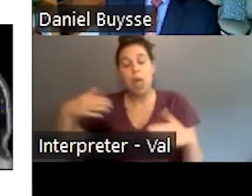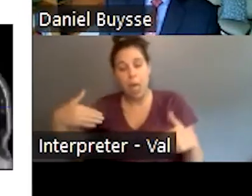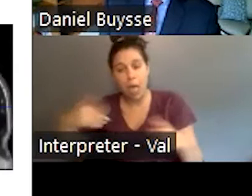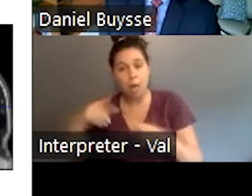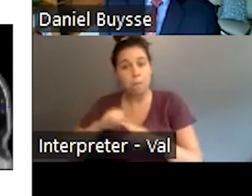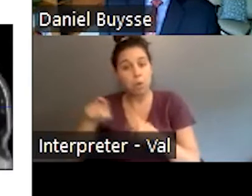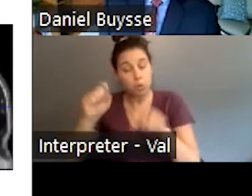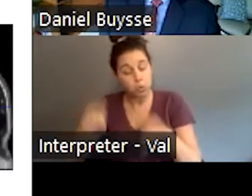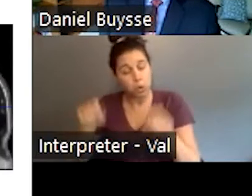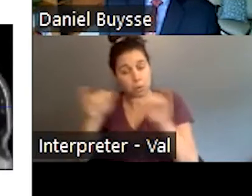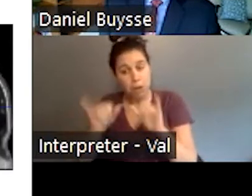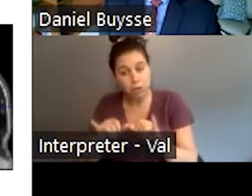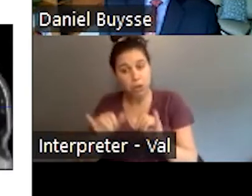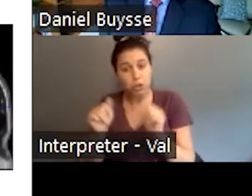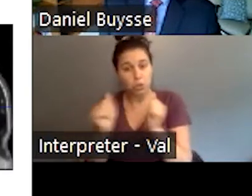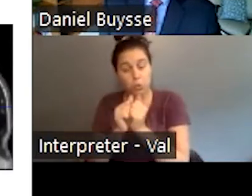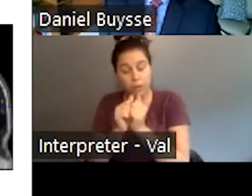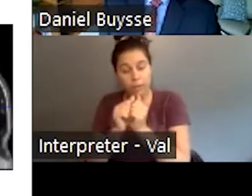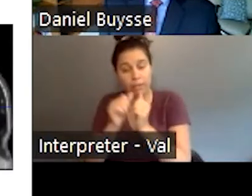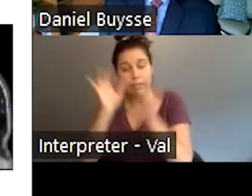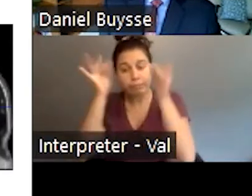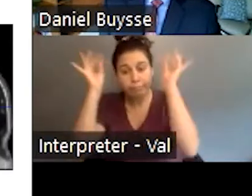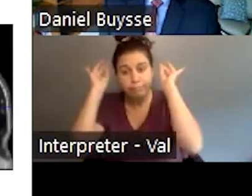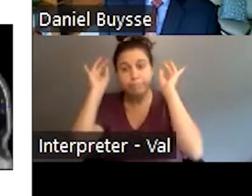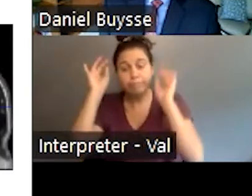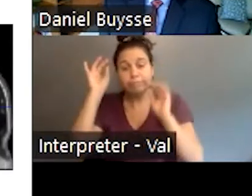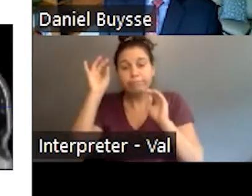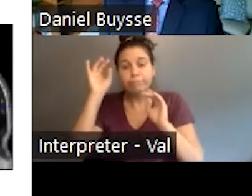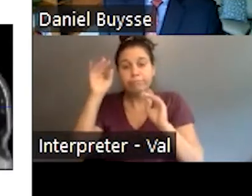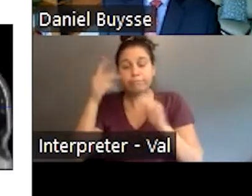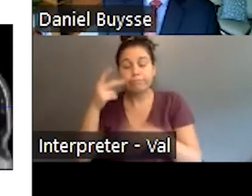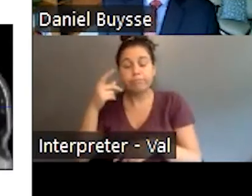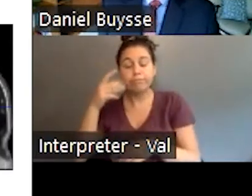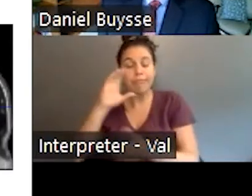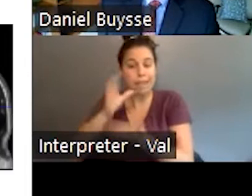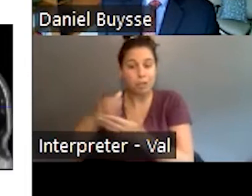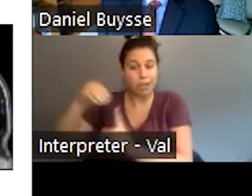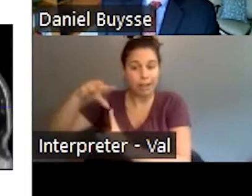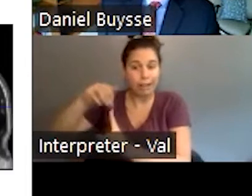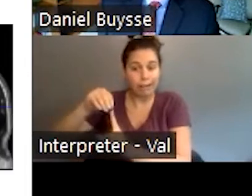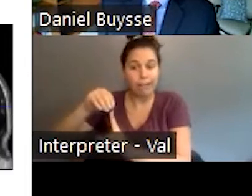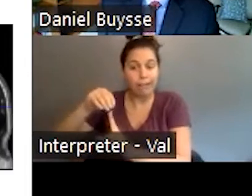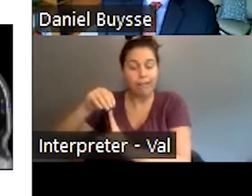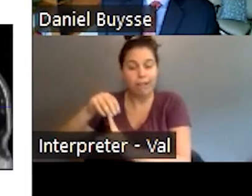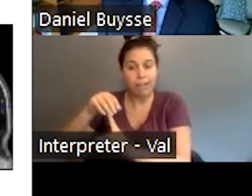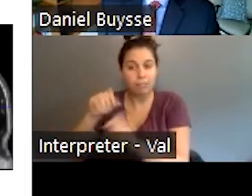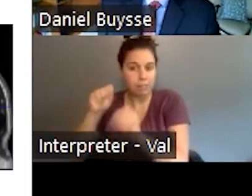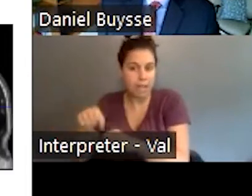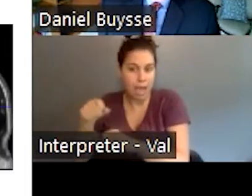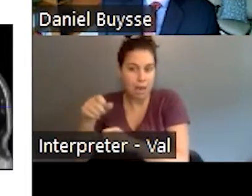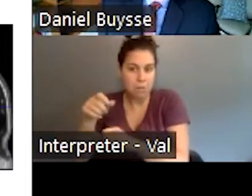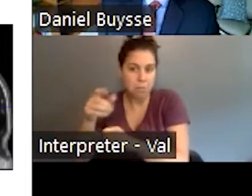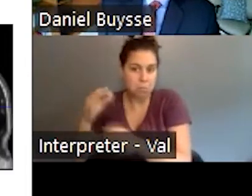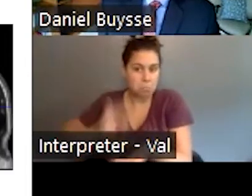also measure sleep health with imaging. So different dimensions of imaging may also be